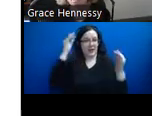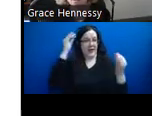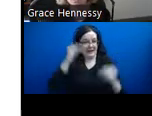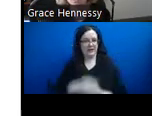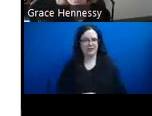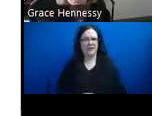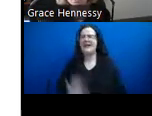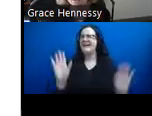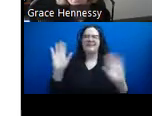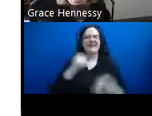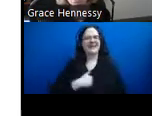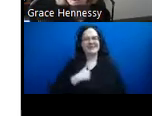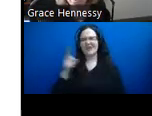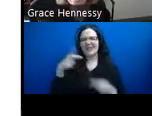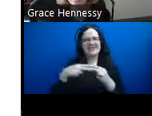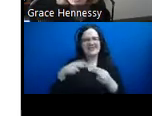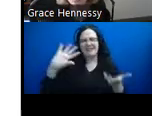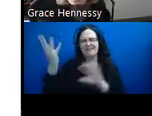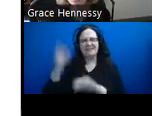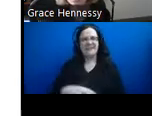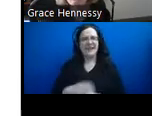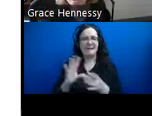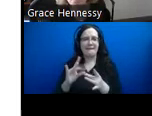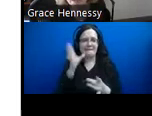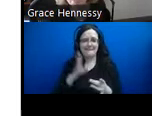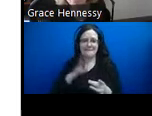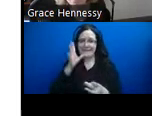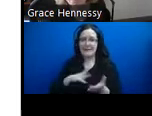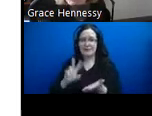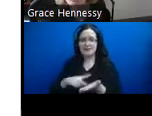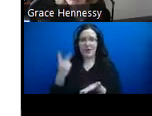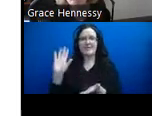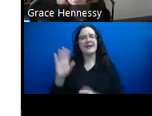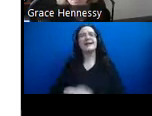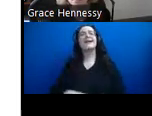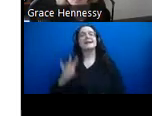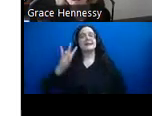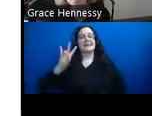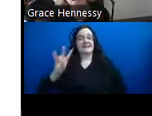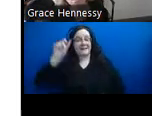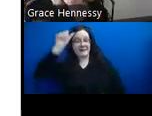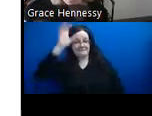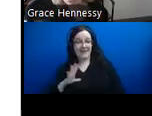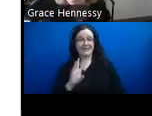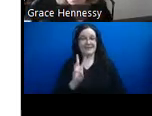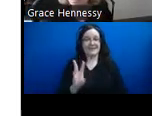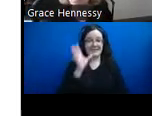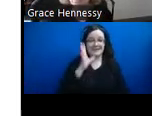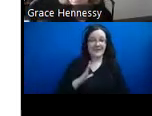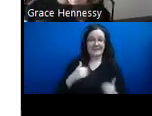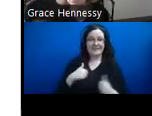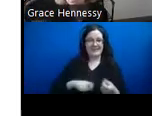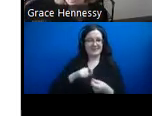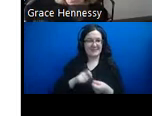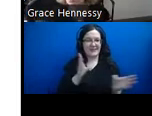sorry, I apologize, this slide got messed up. It should be 7 males and 6 females had specific plans. Again, my apologies. I will make my